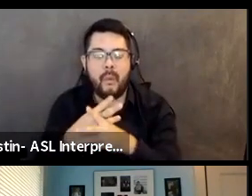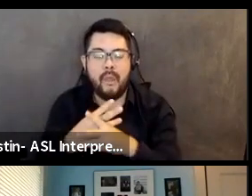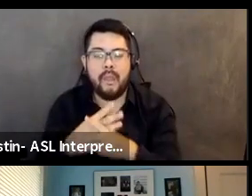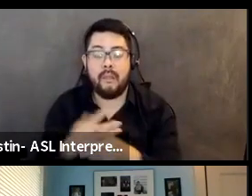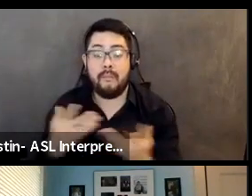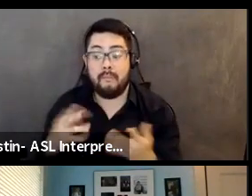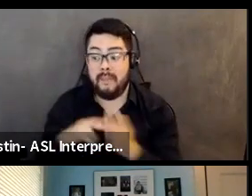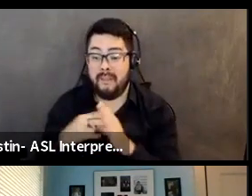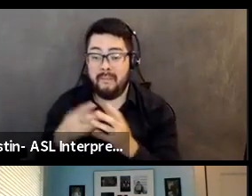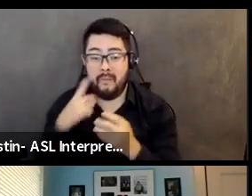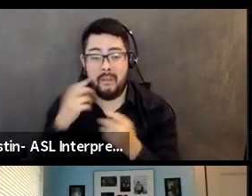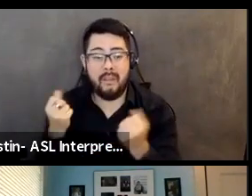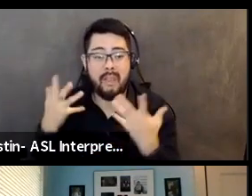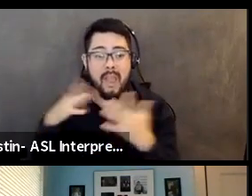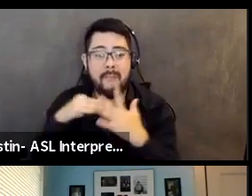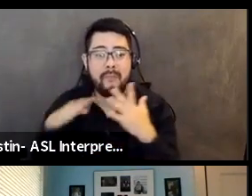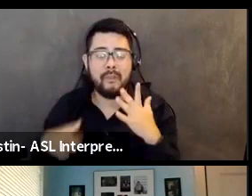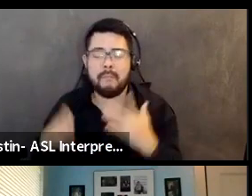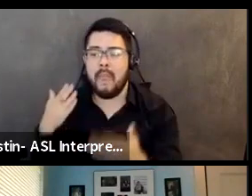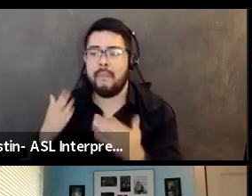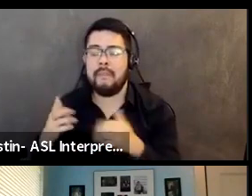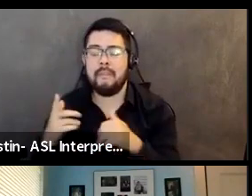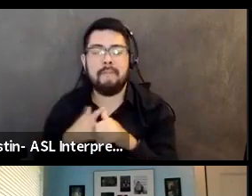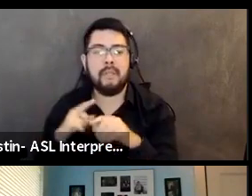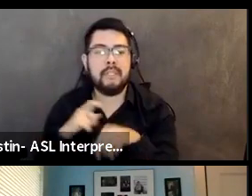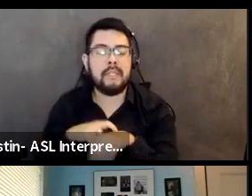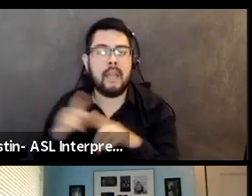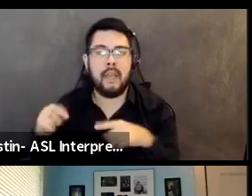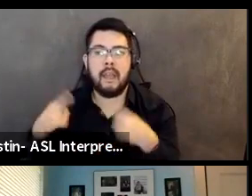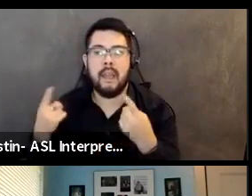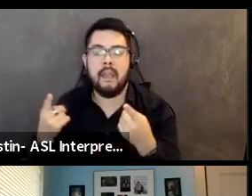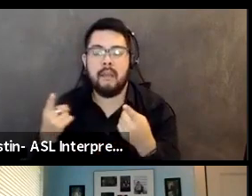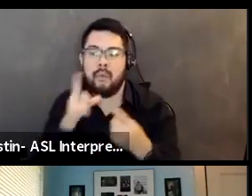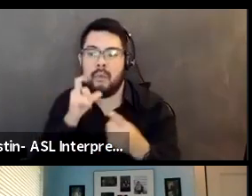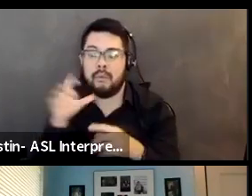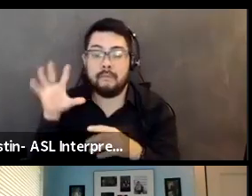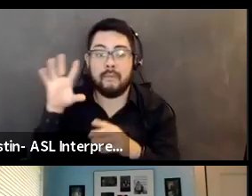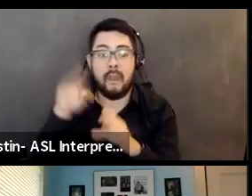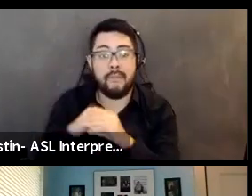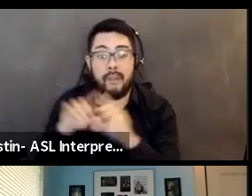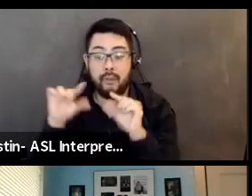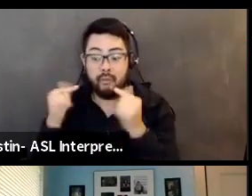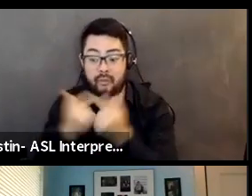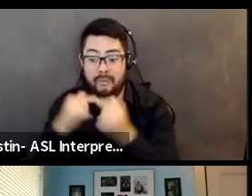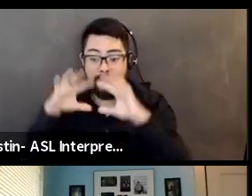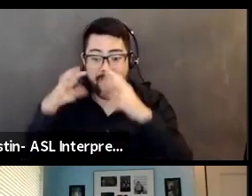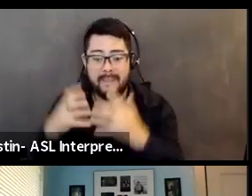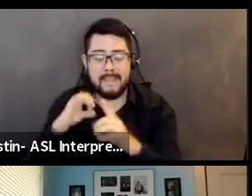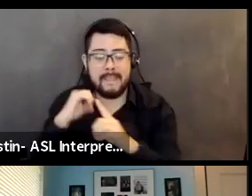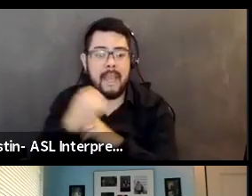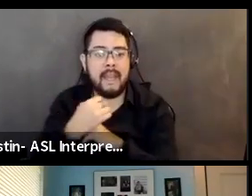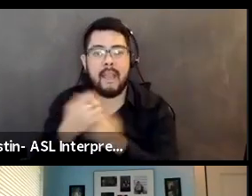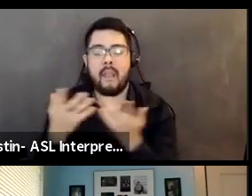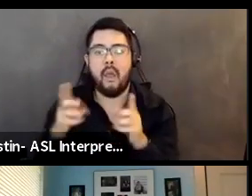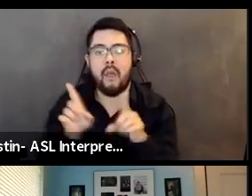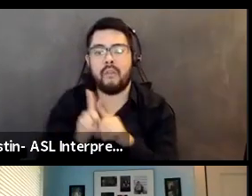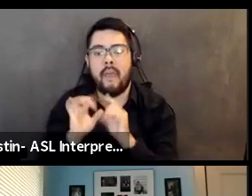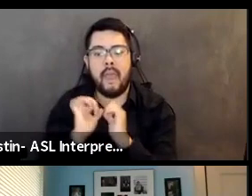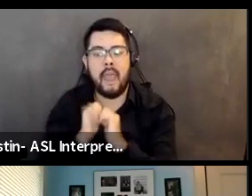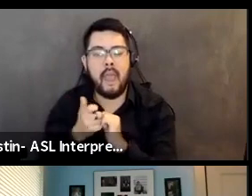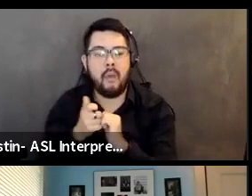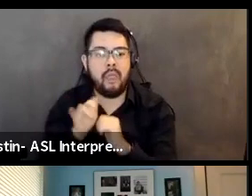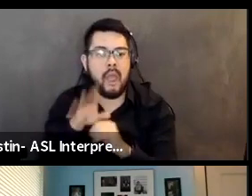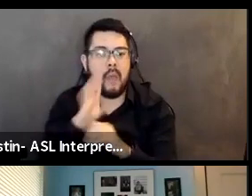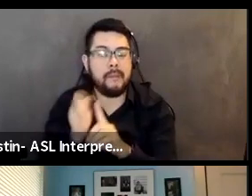this may be the the first time in a group environment and what does that mean how does this remote